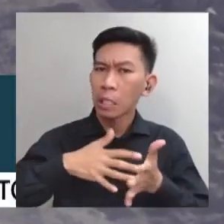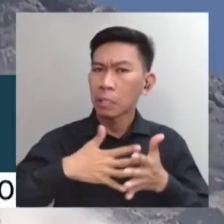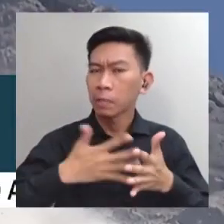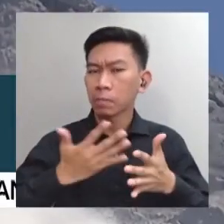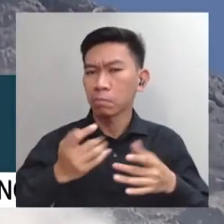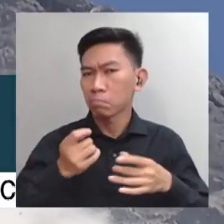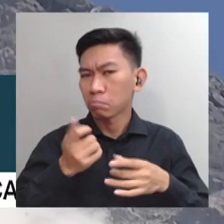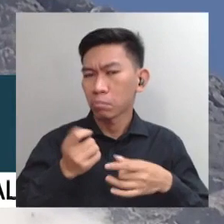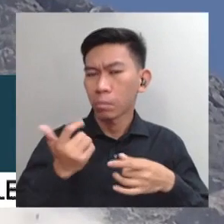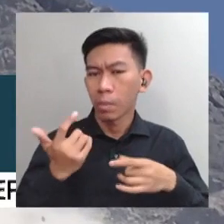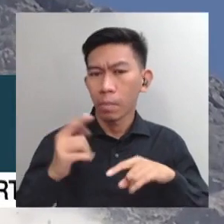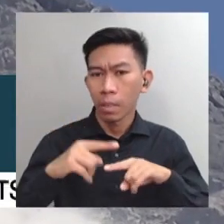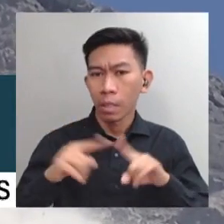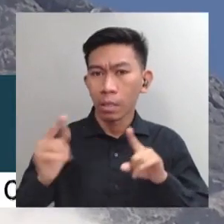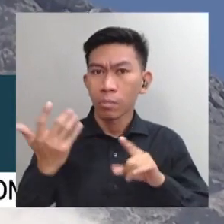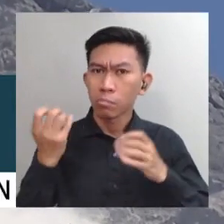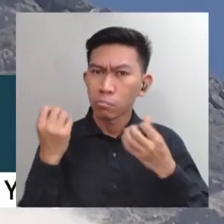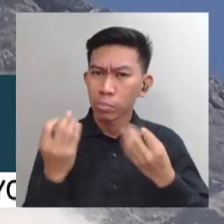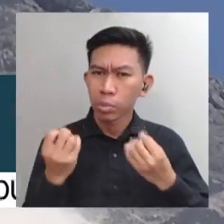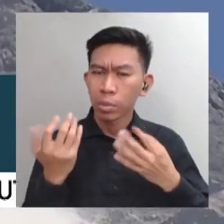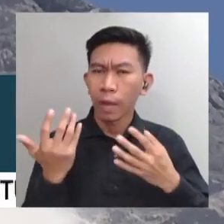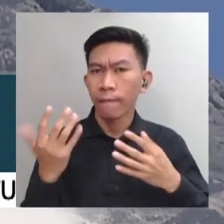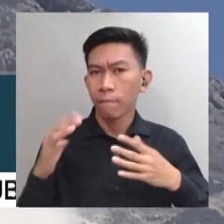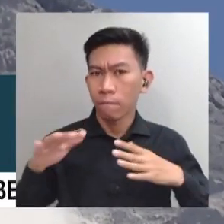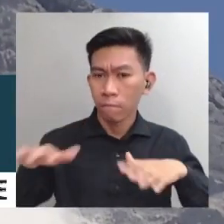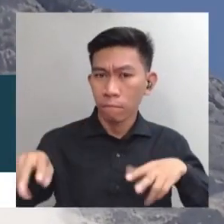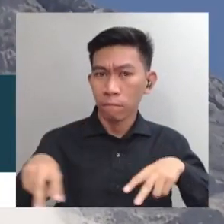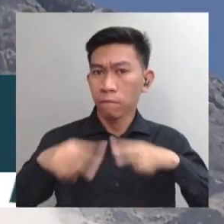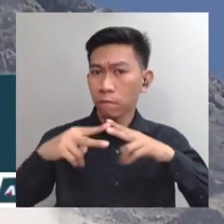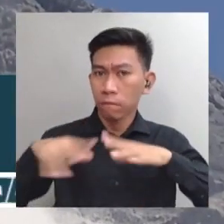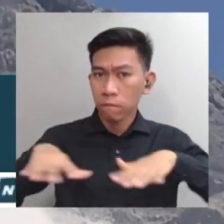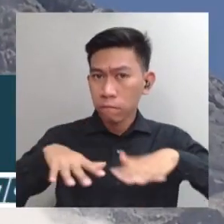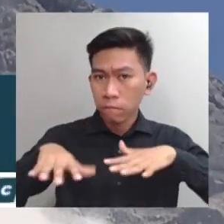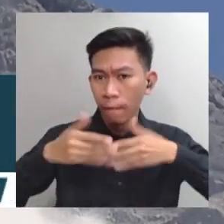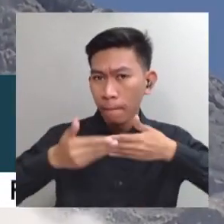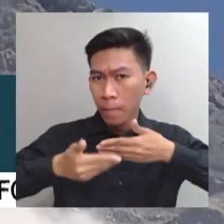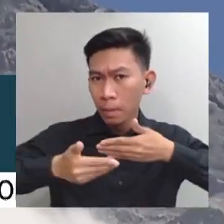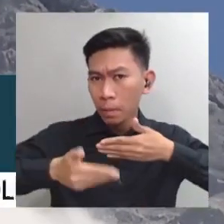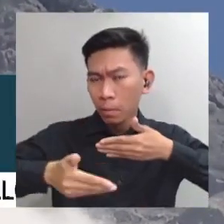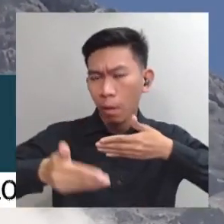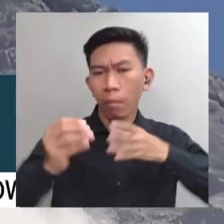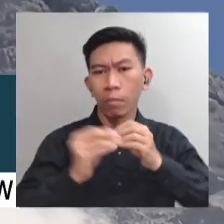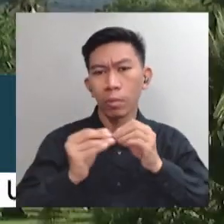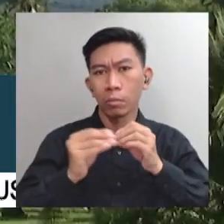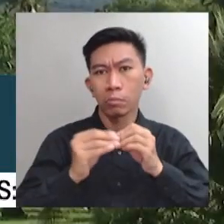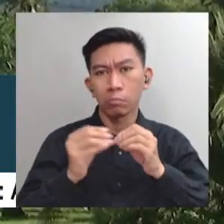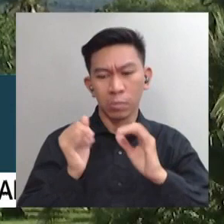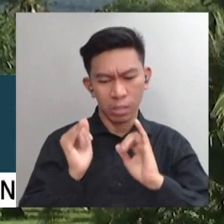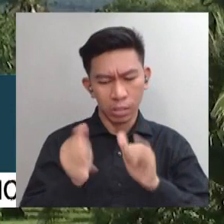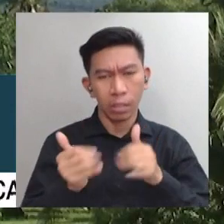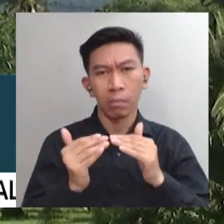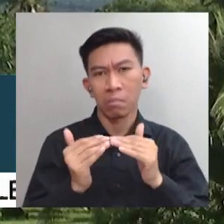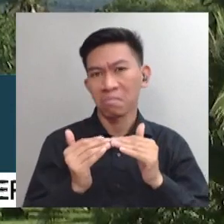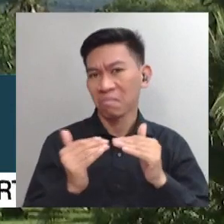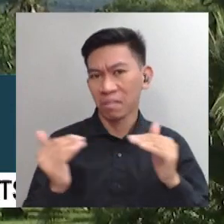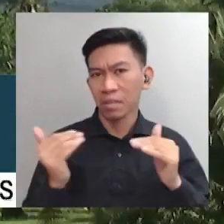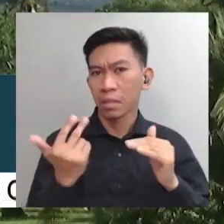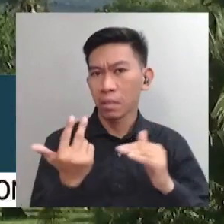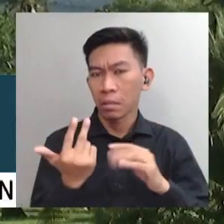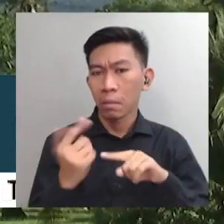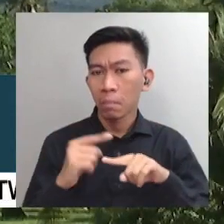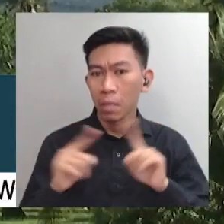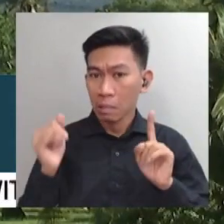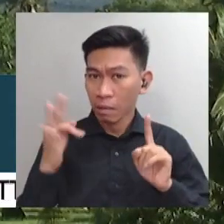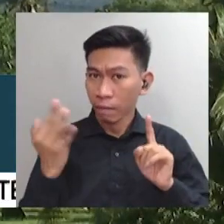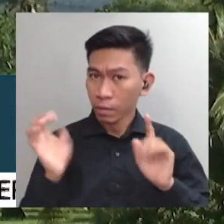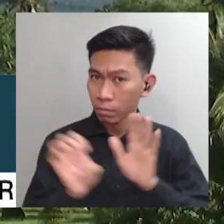said high numbers of volcanic quakes are expected as the volcano is still on alert level 3. What they are monitoring is these quakes will